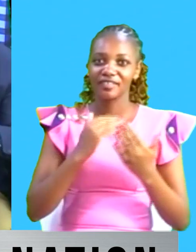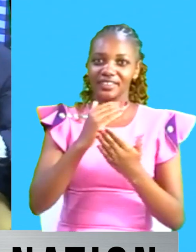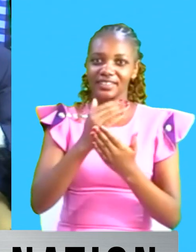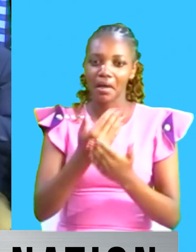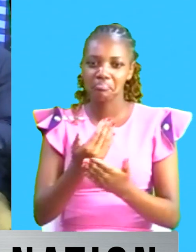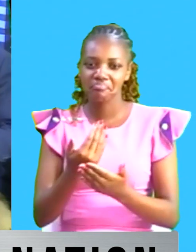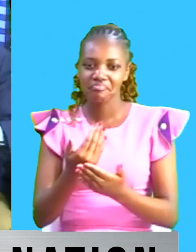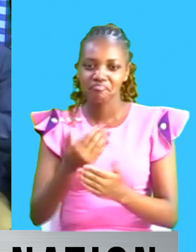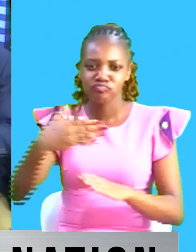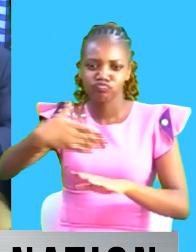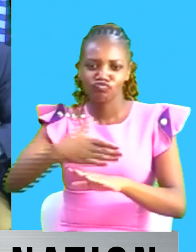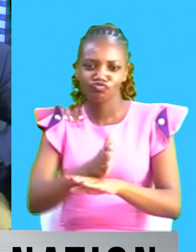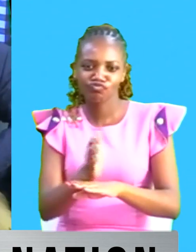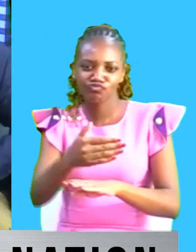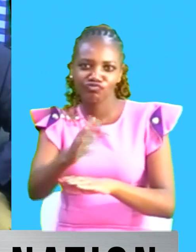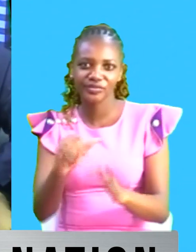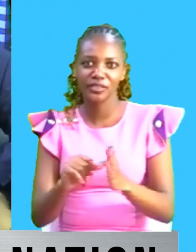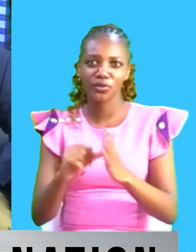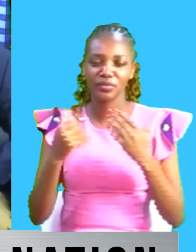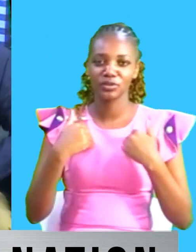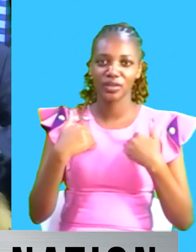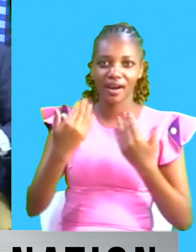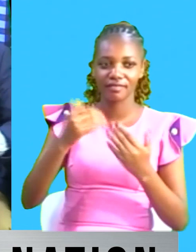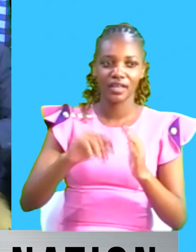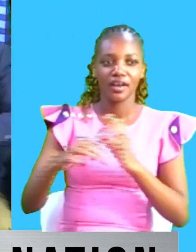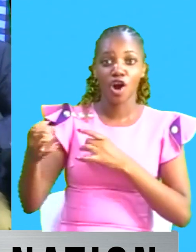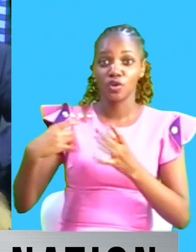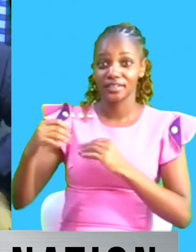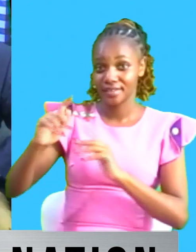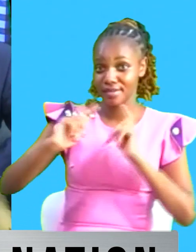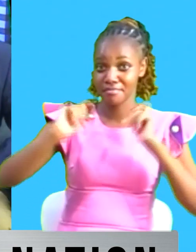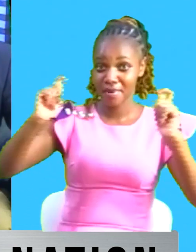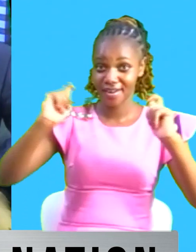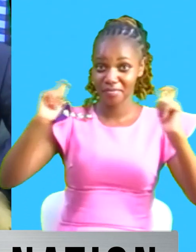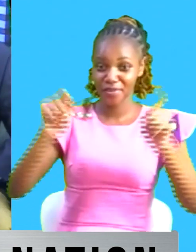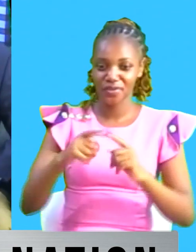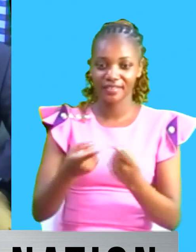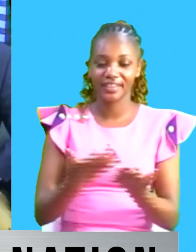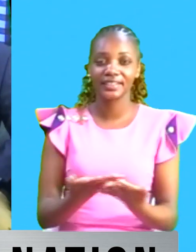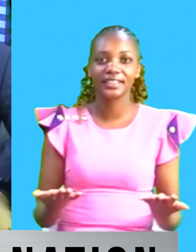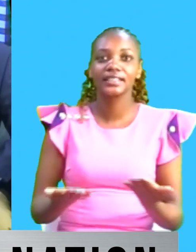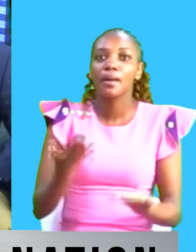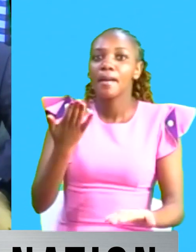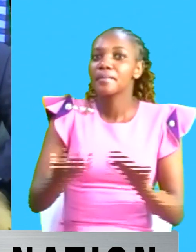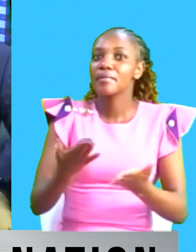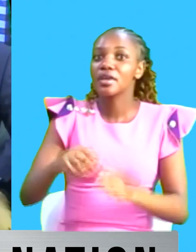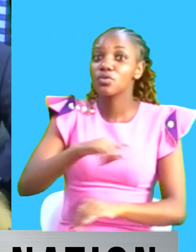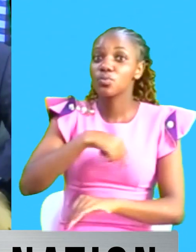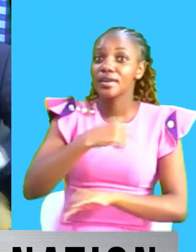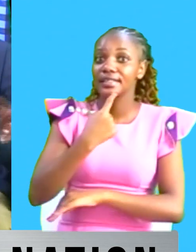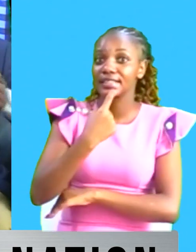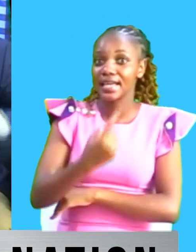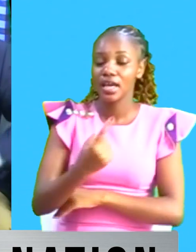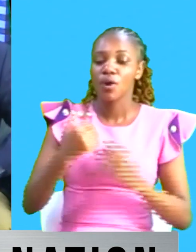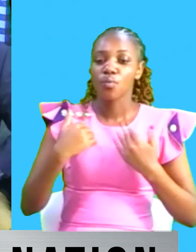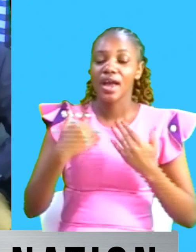thawing in the problems that we had on Maandamano and these things. Yes. So maybe we are saying that maybe there's